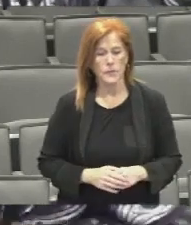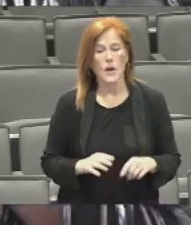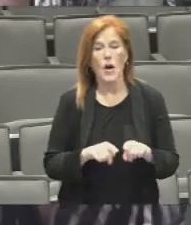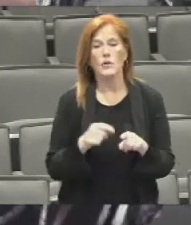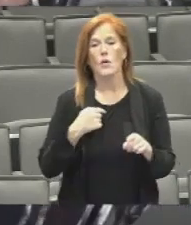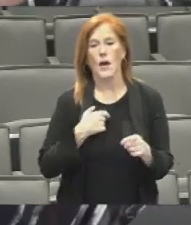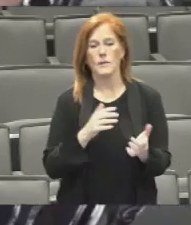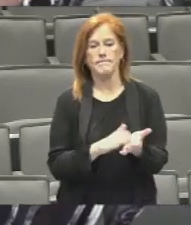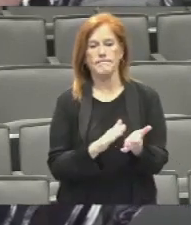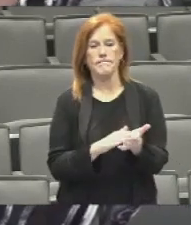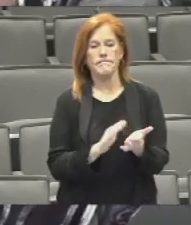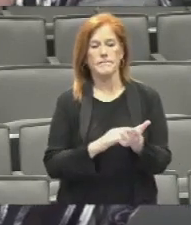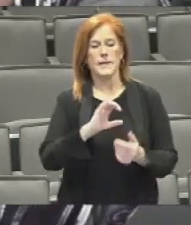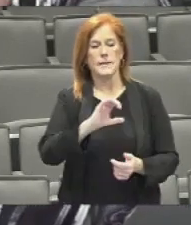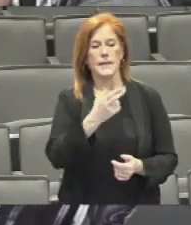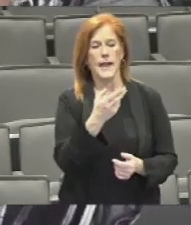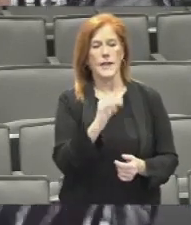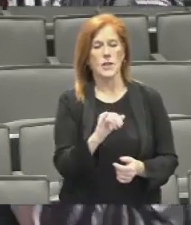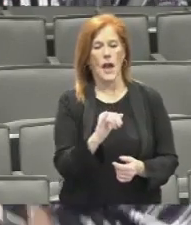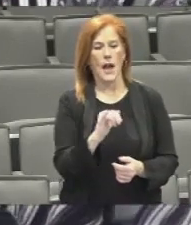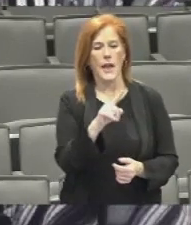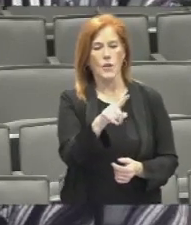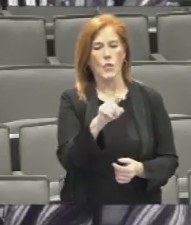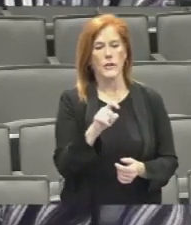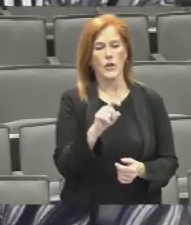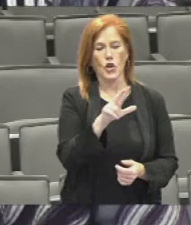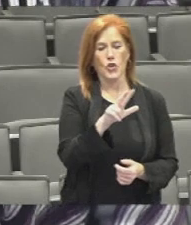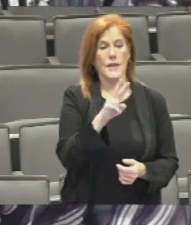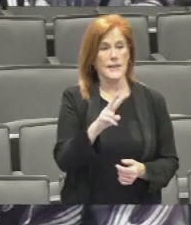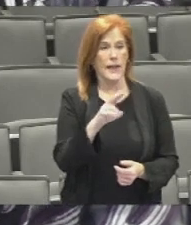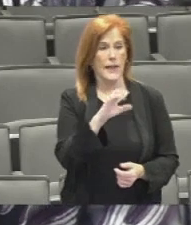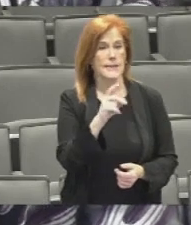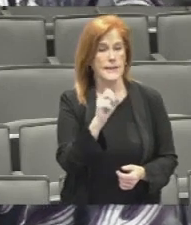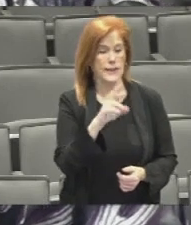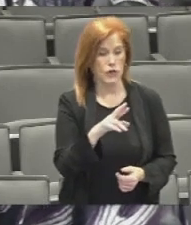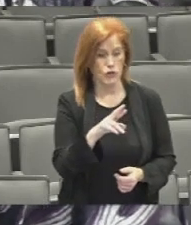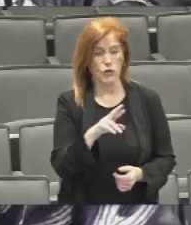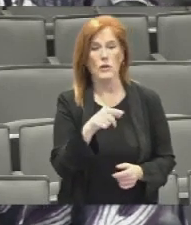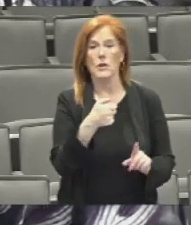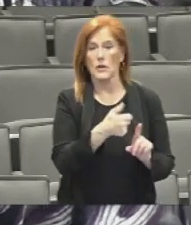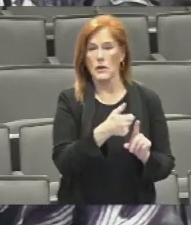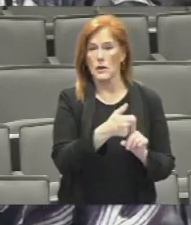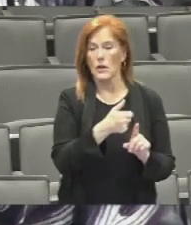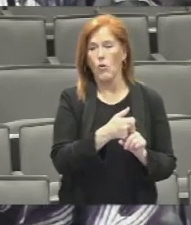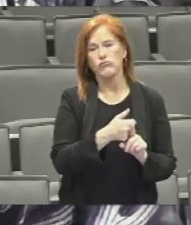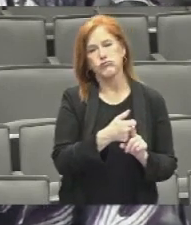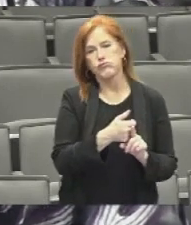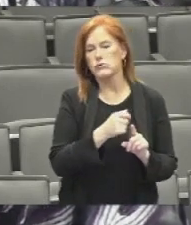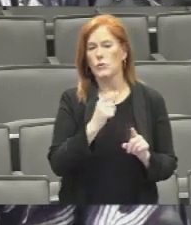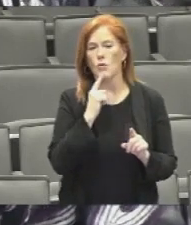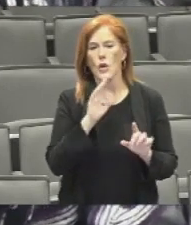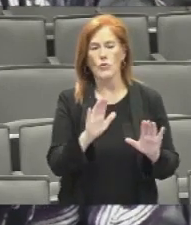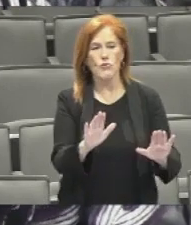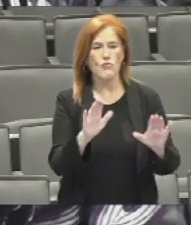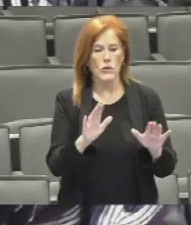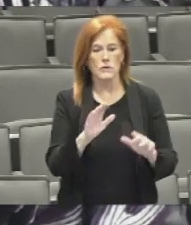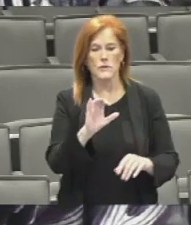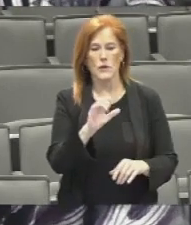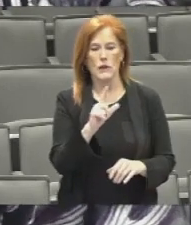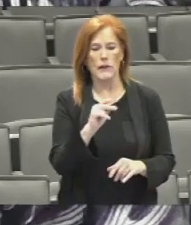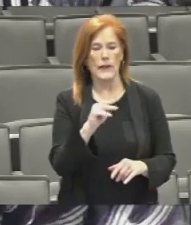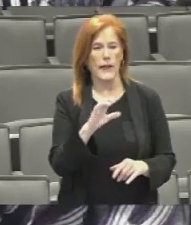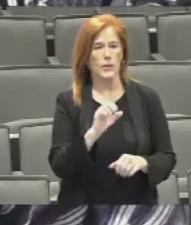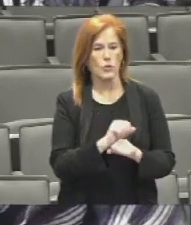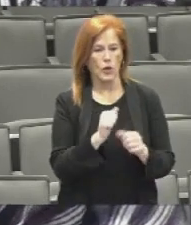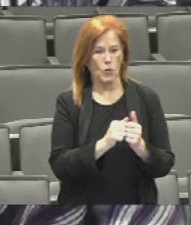to CHI on 132nd and Center. They have really been an excellent clinic to work